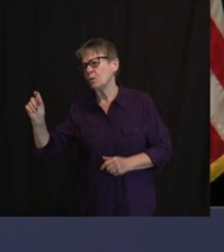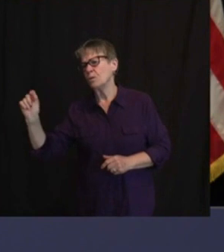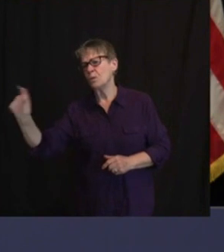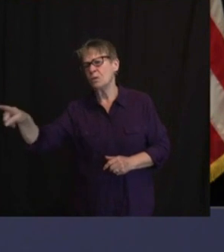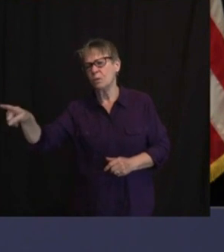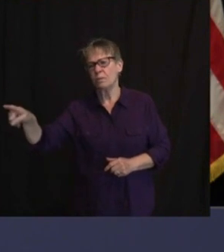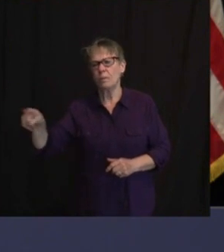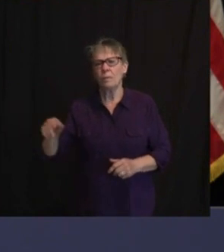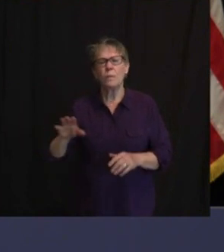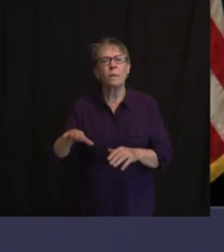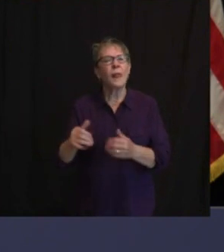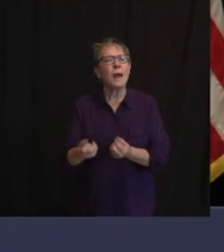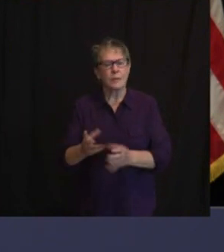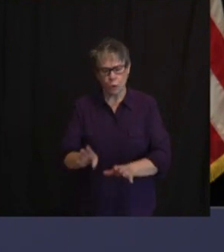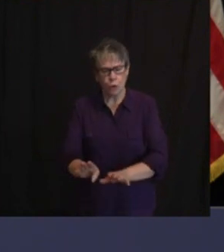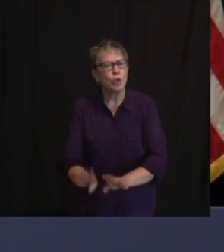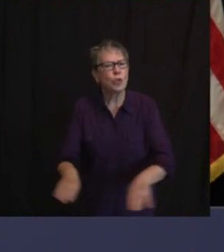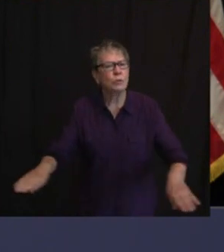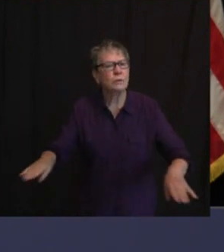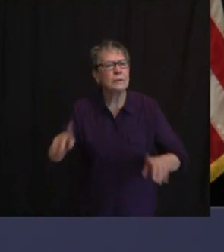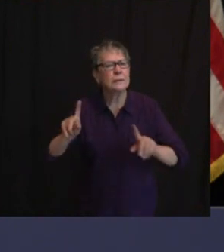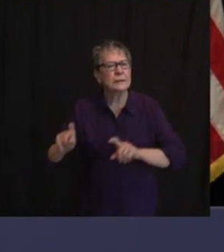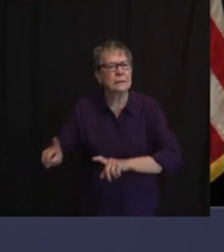those tests have come back positive?